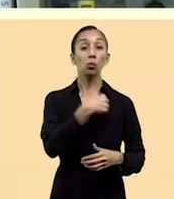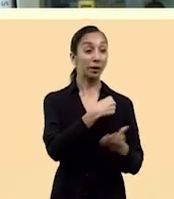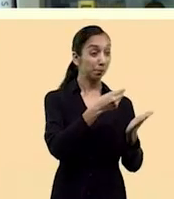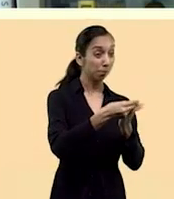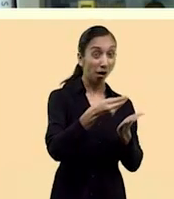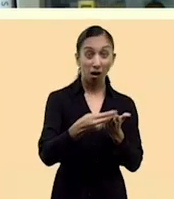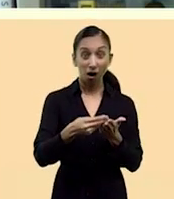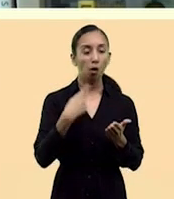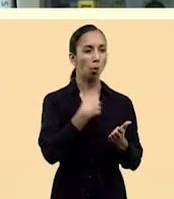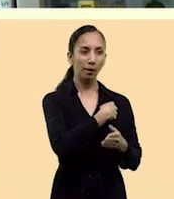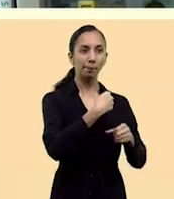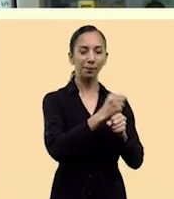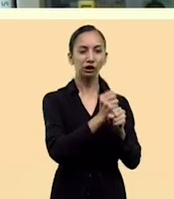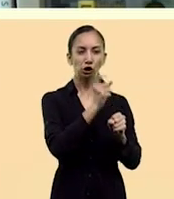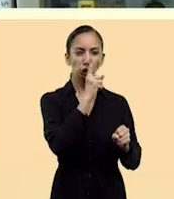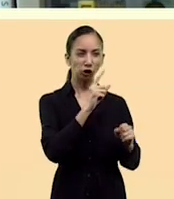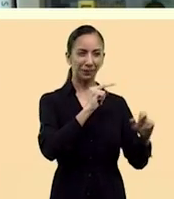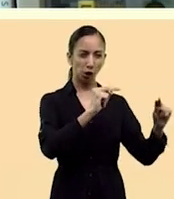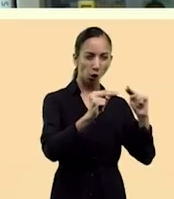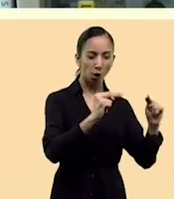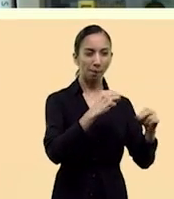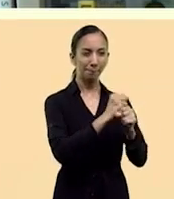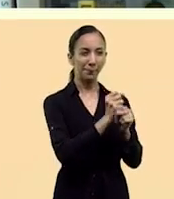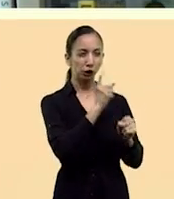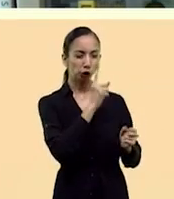best price possible given the circumstances.